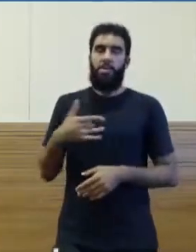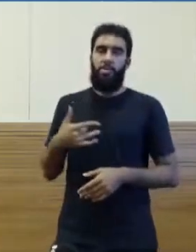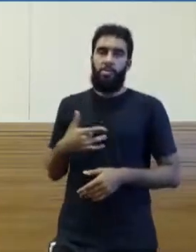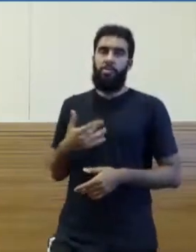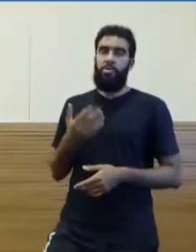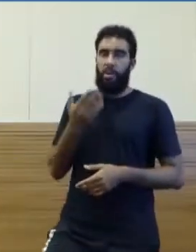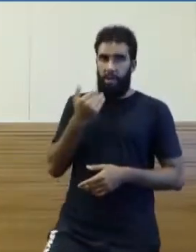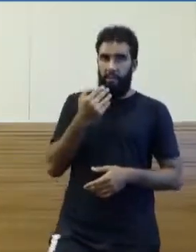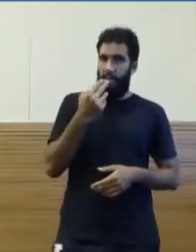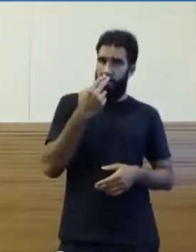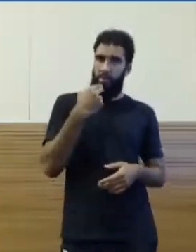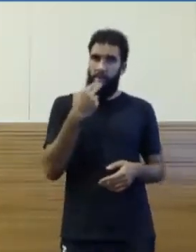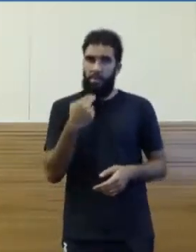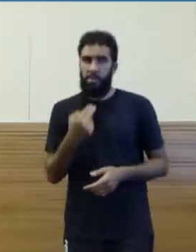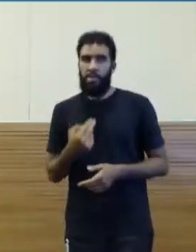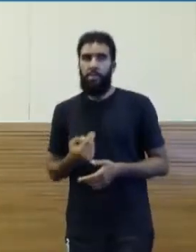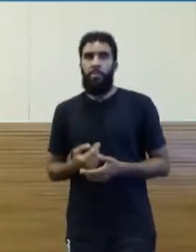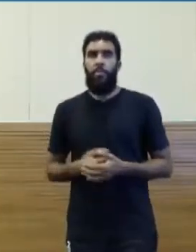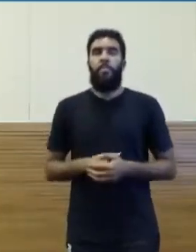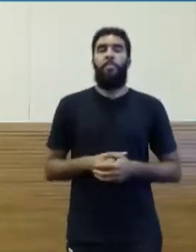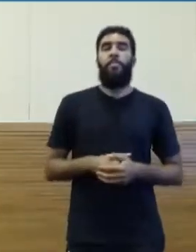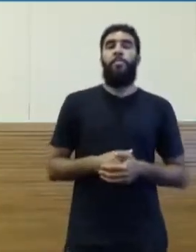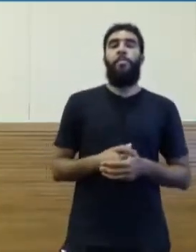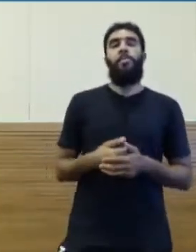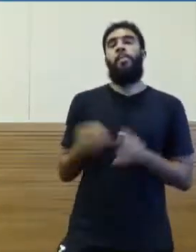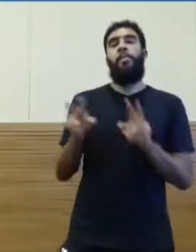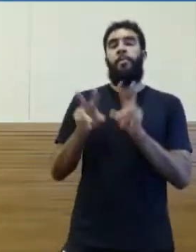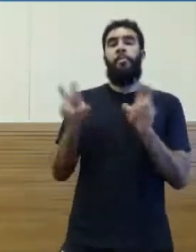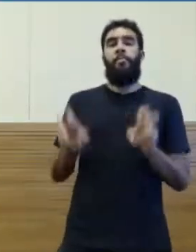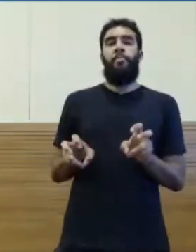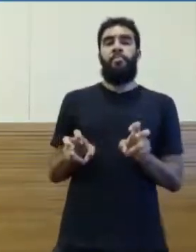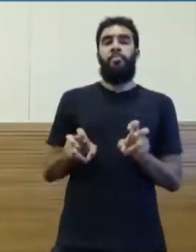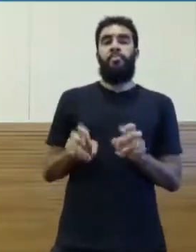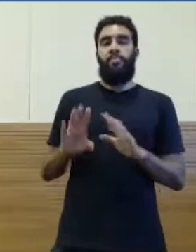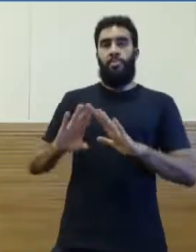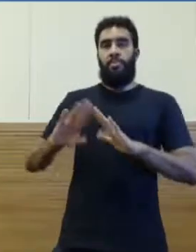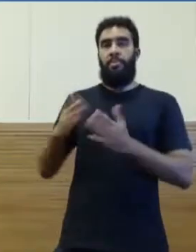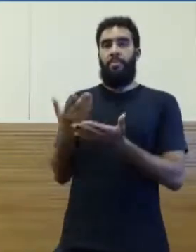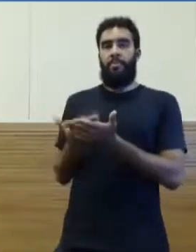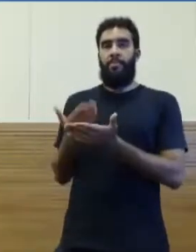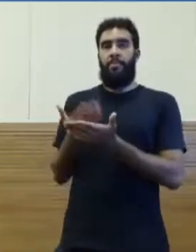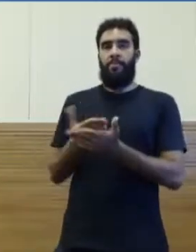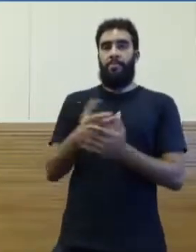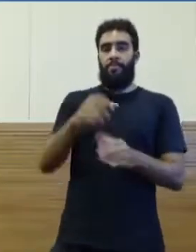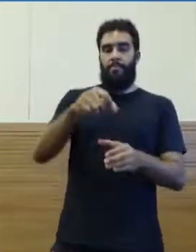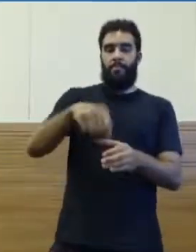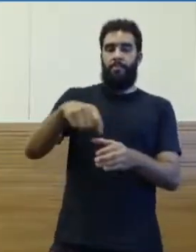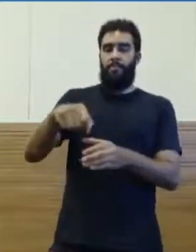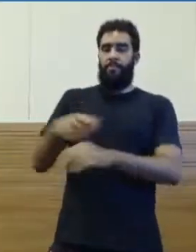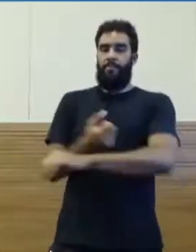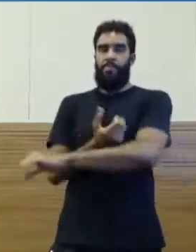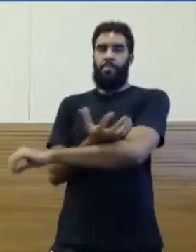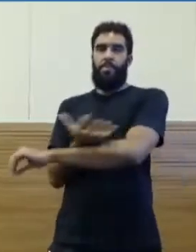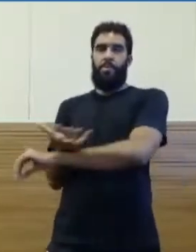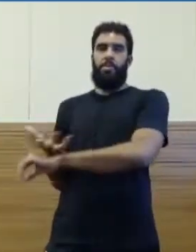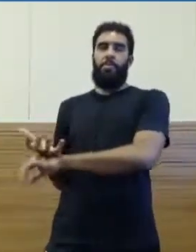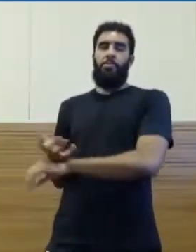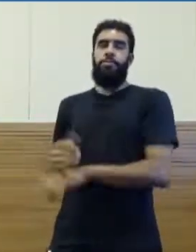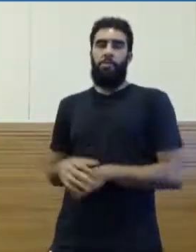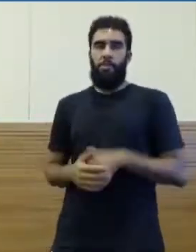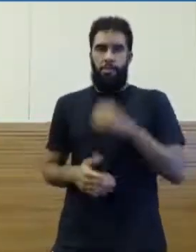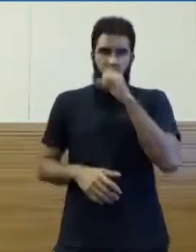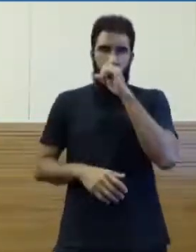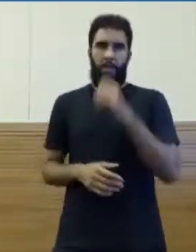nutrition, education, and also as regards school gardens and